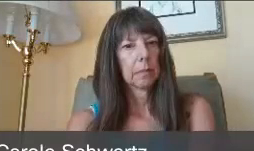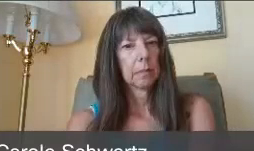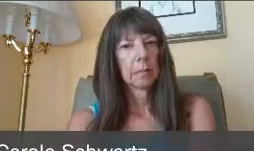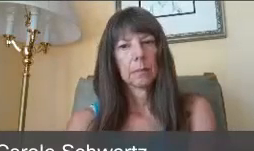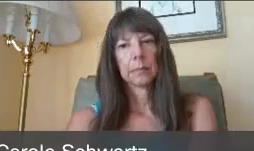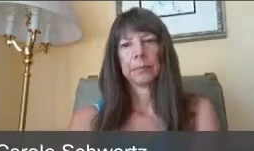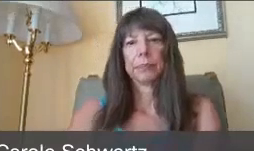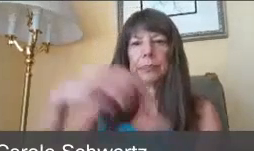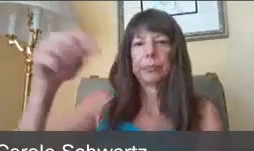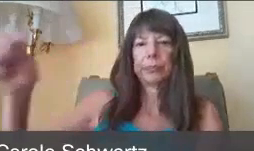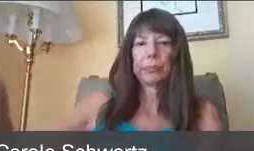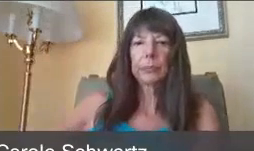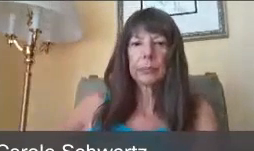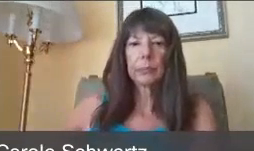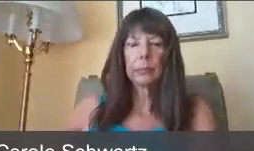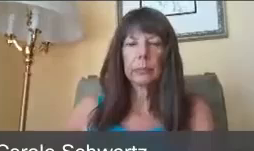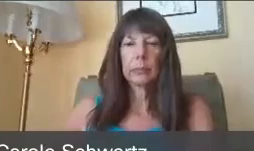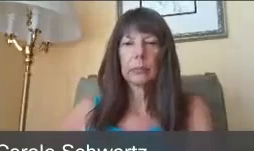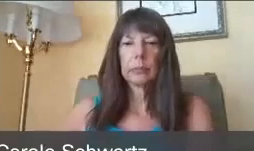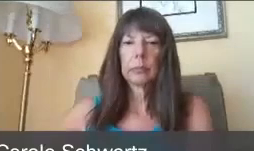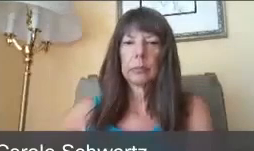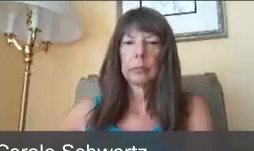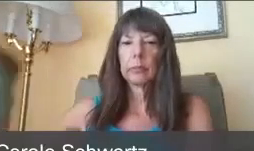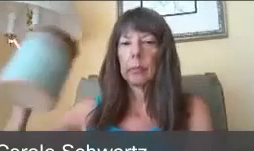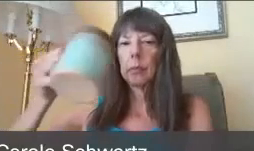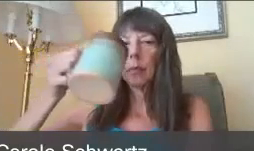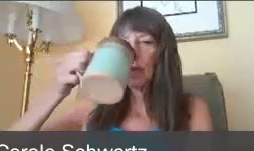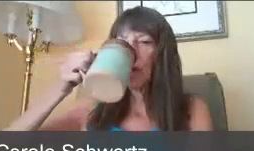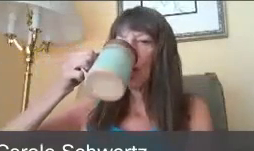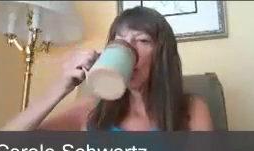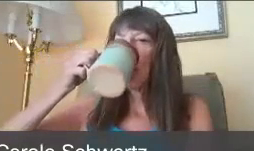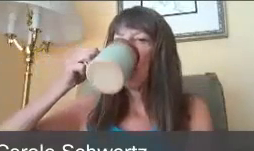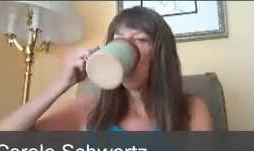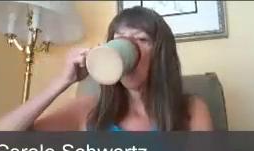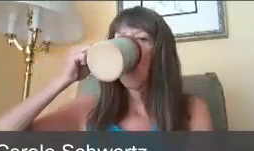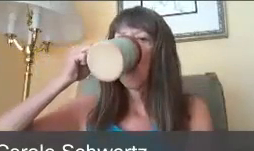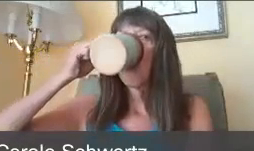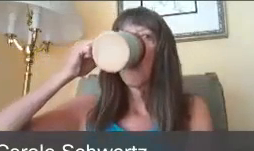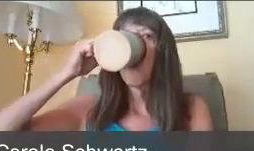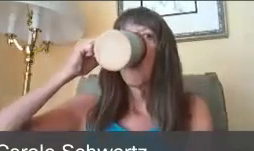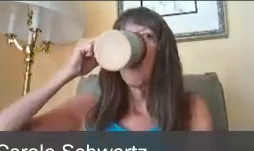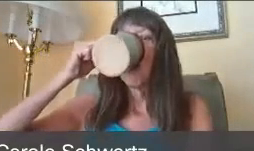it at your own time. But as I said, it was comfort level, value, and